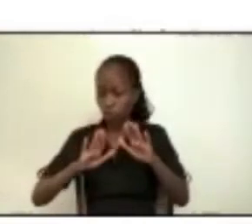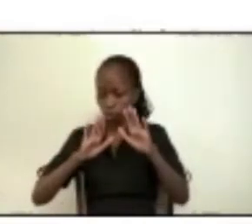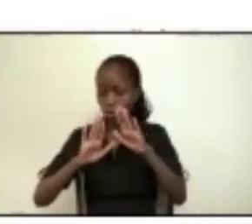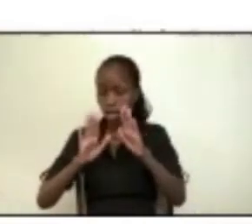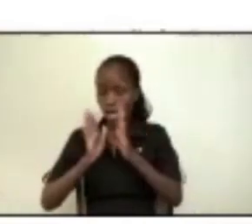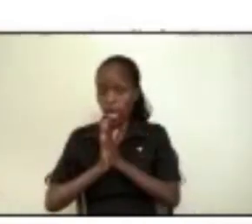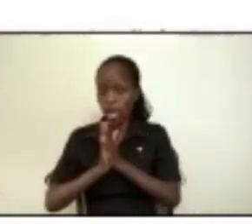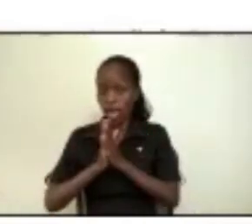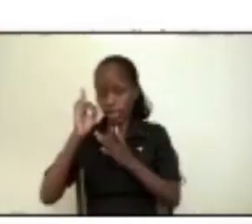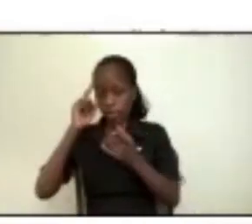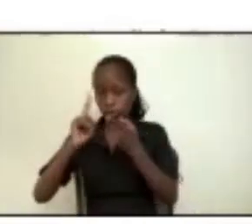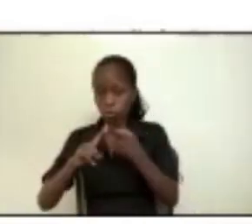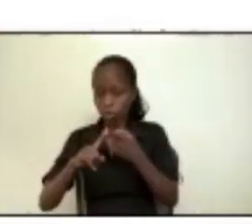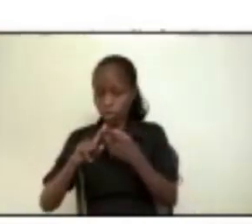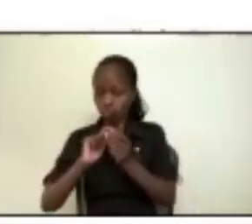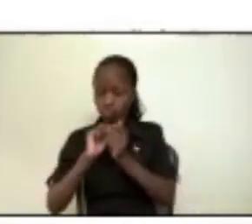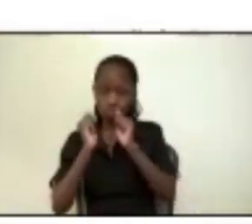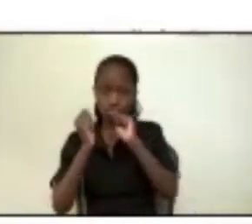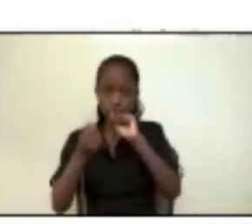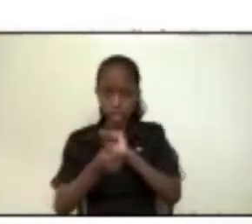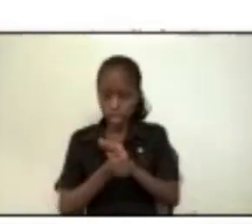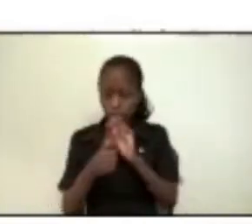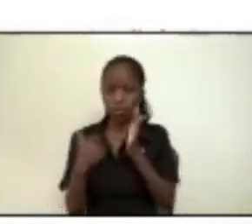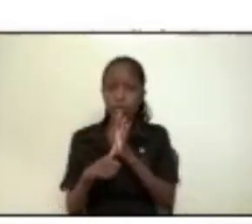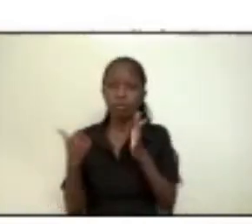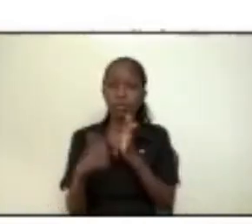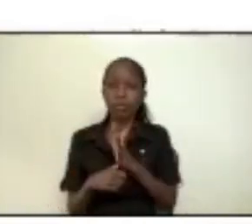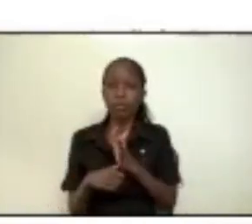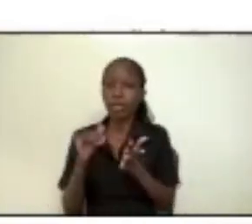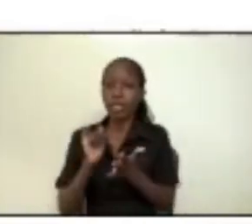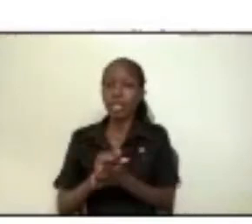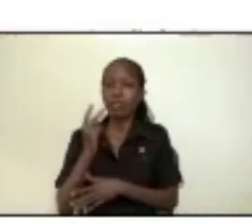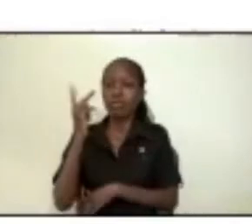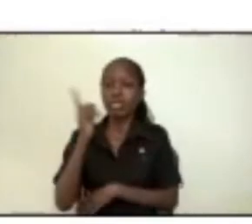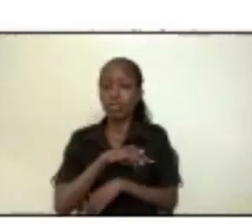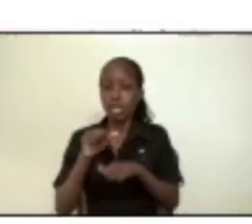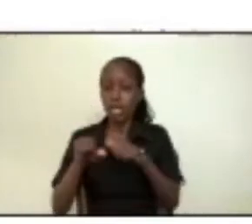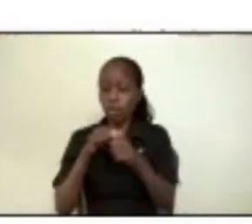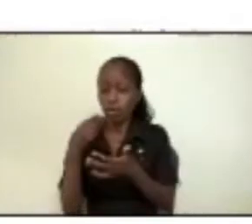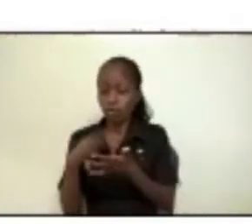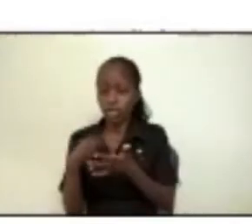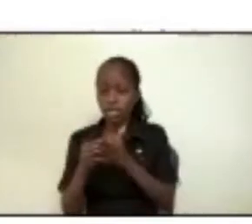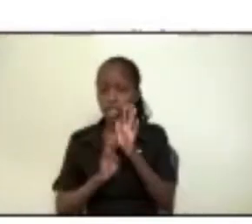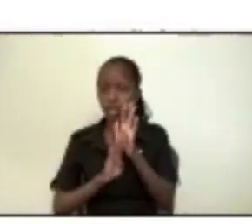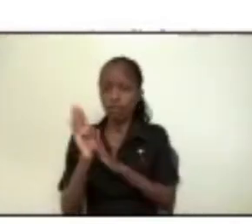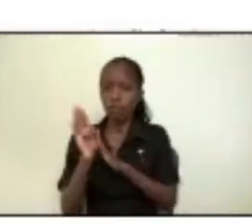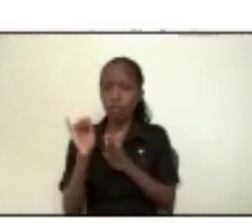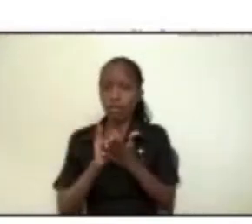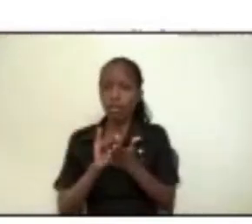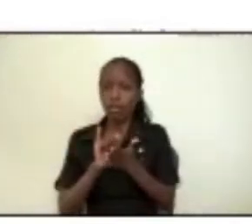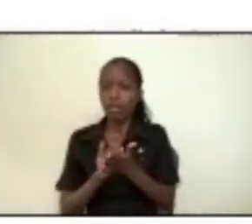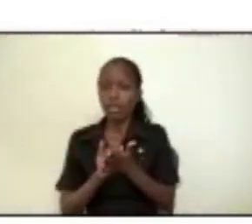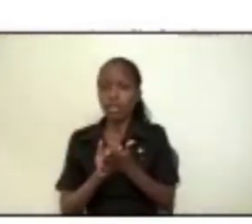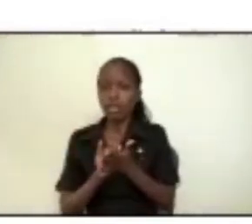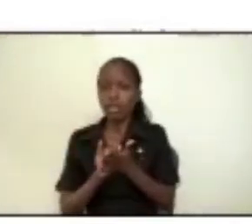intentional about changing the problematic narratives that we've seen on financial development that seems to be